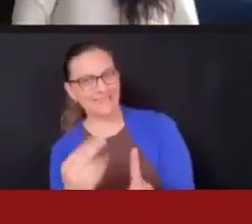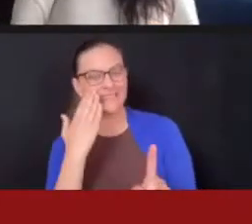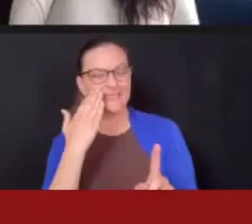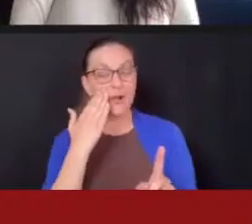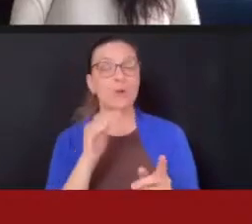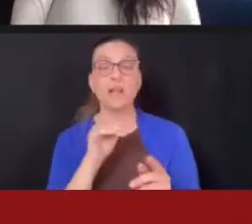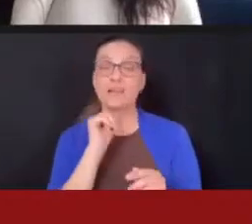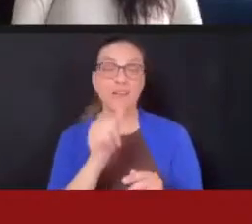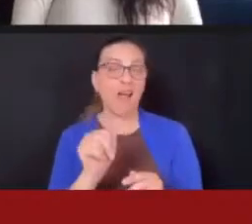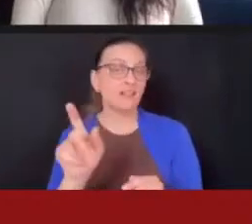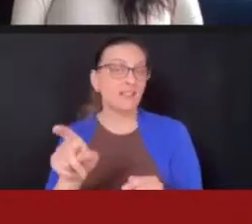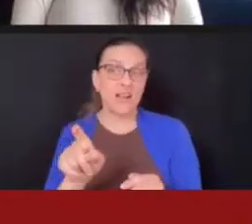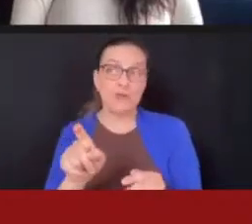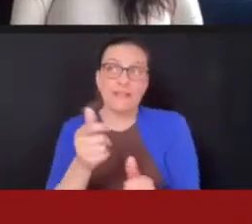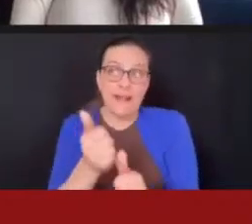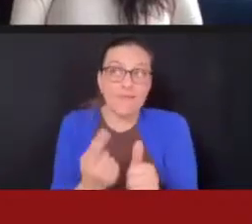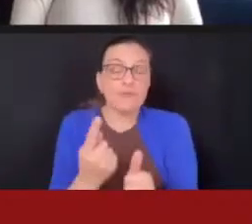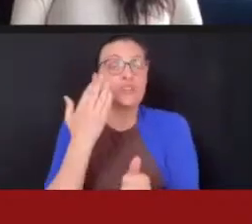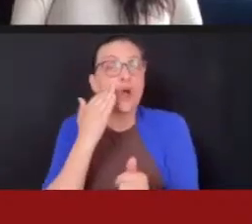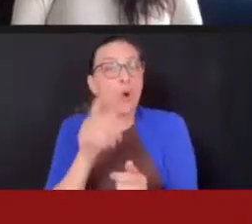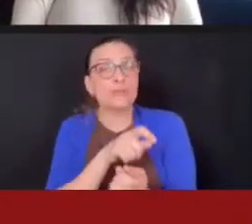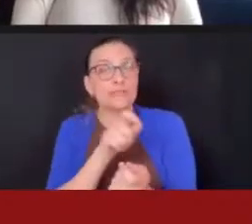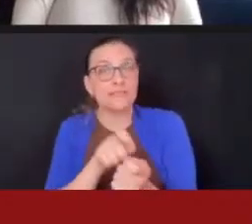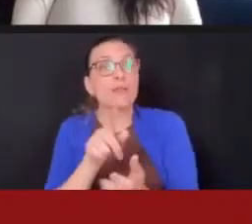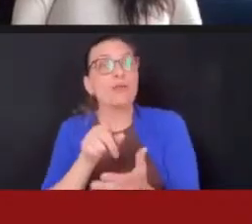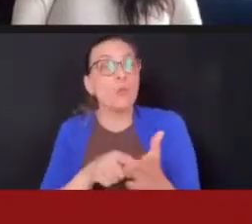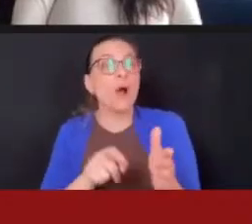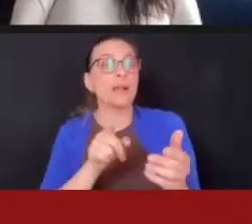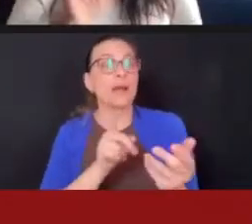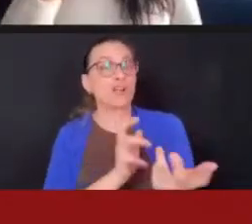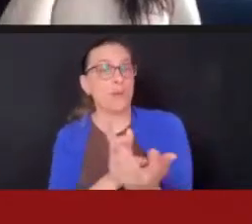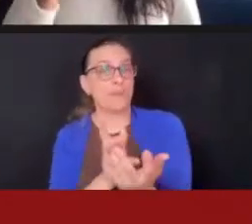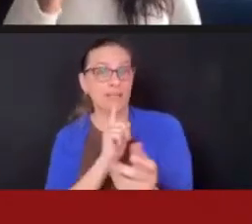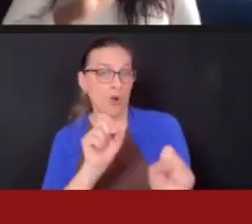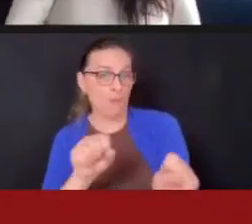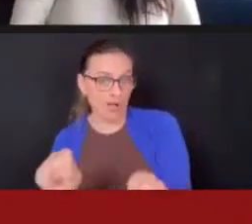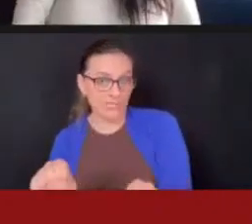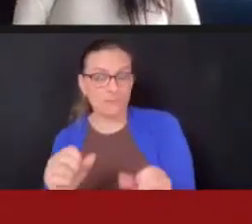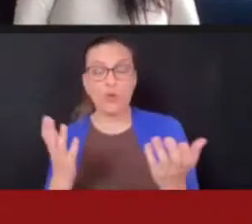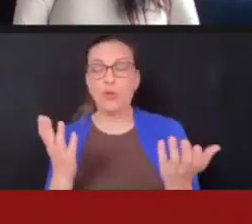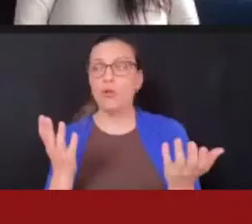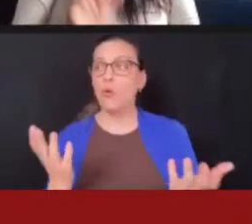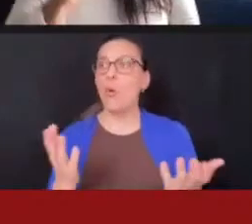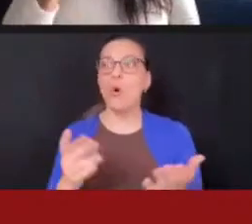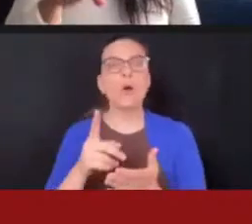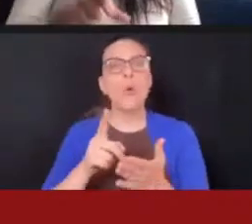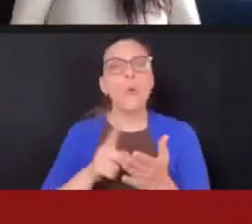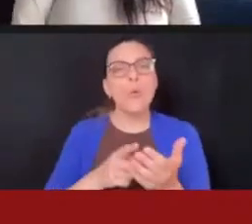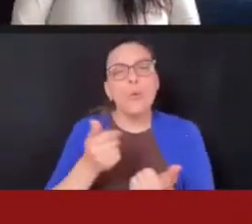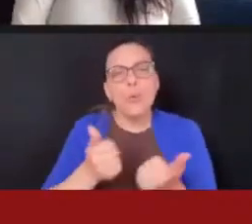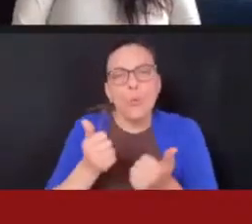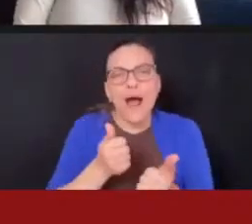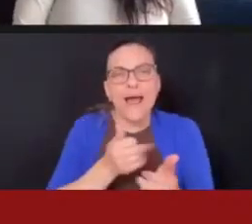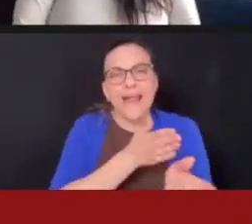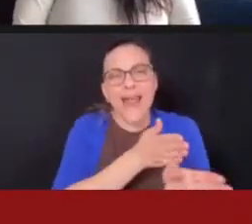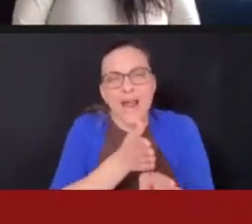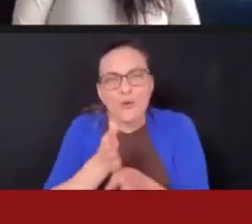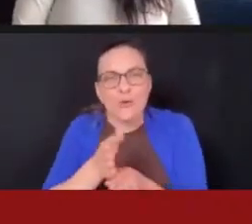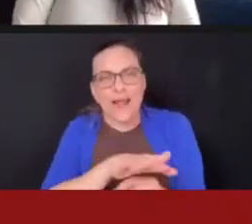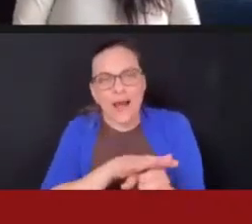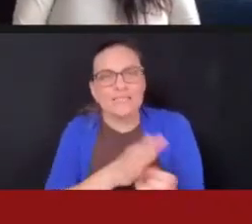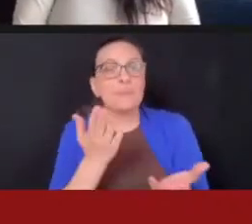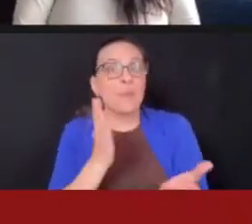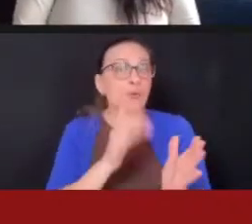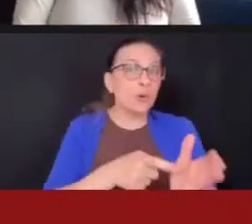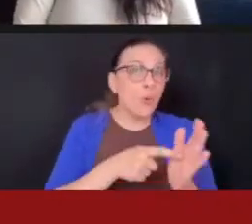what accommodations are possible, or what areas might require them versus not. And